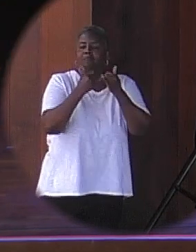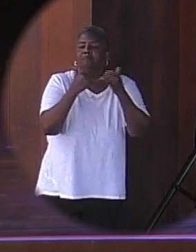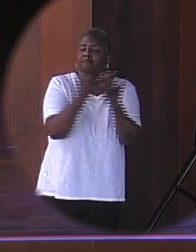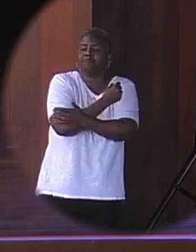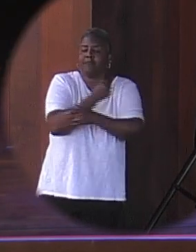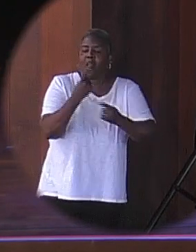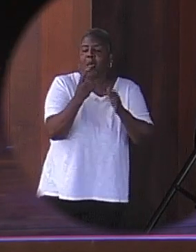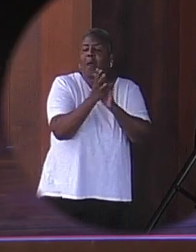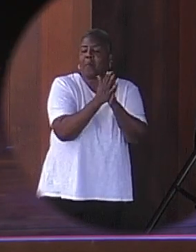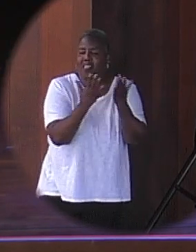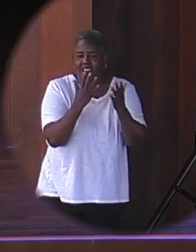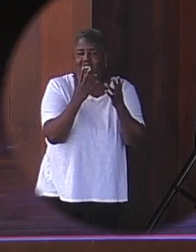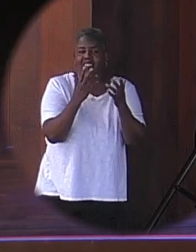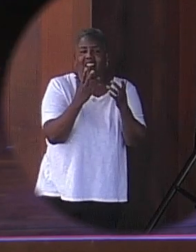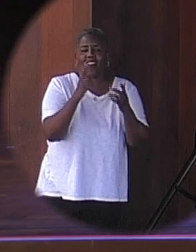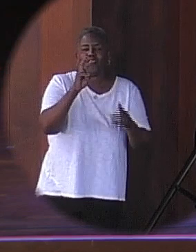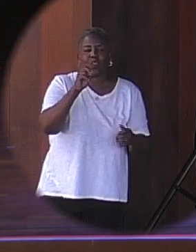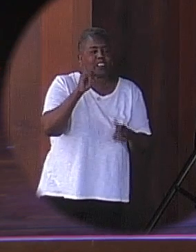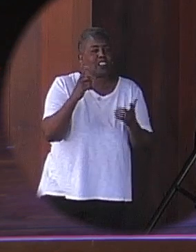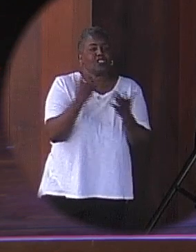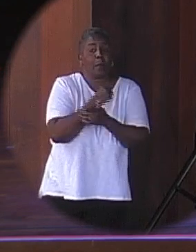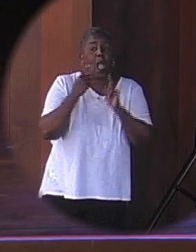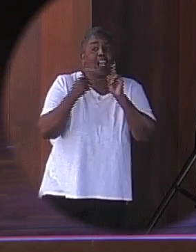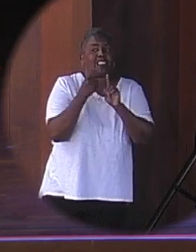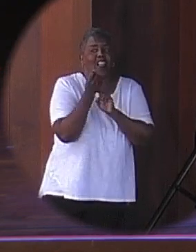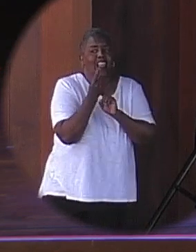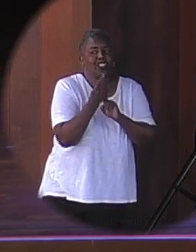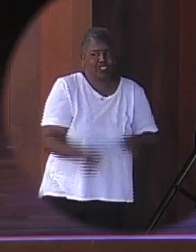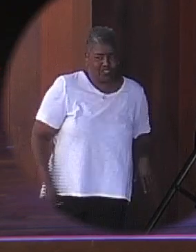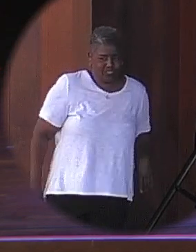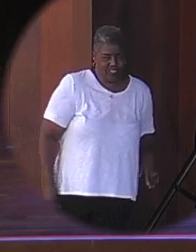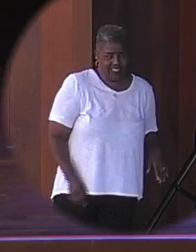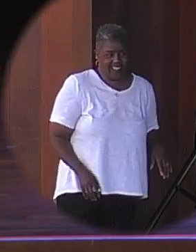of the Bible Verses champion until next year.